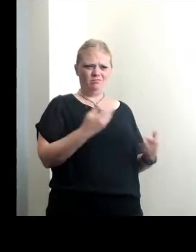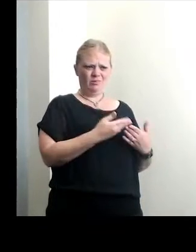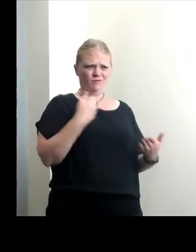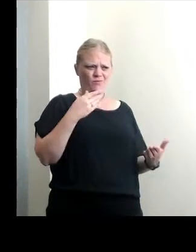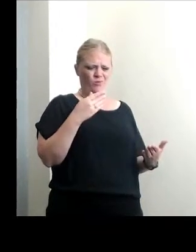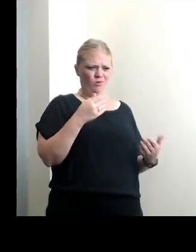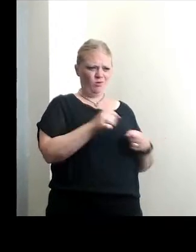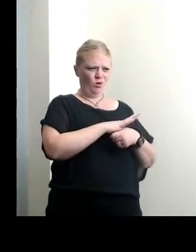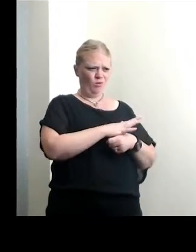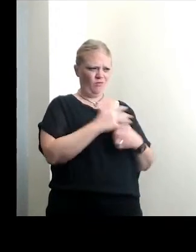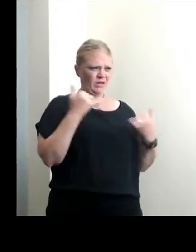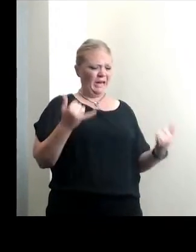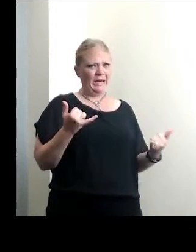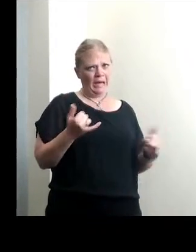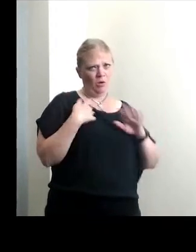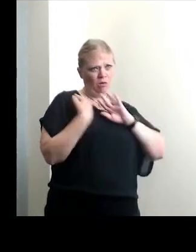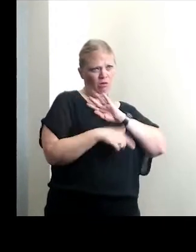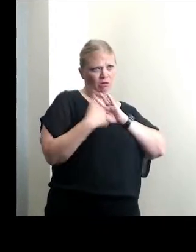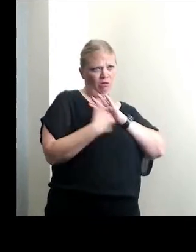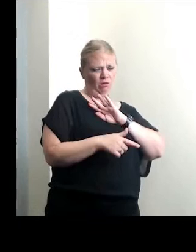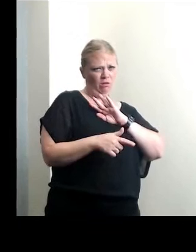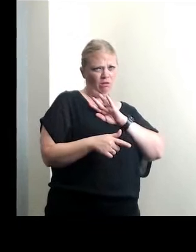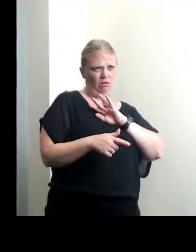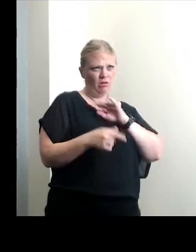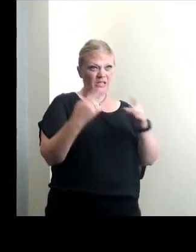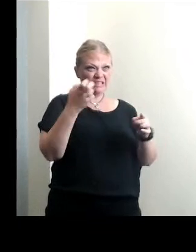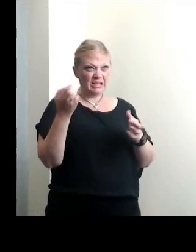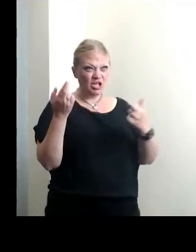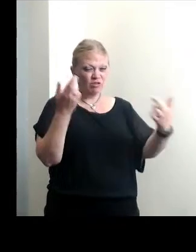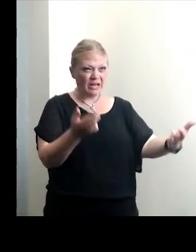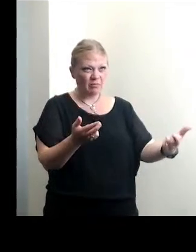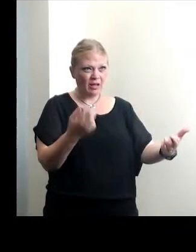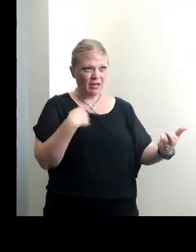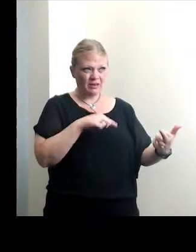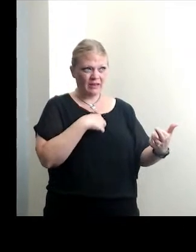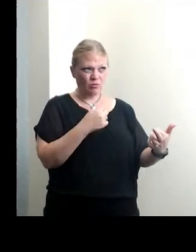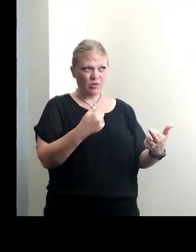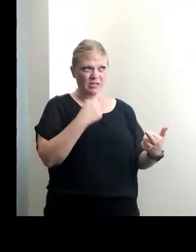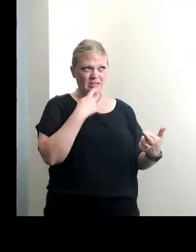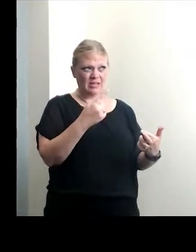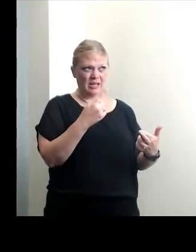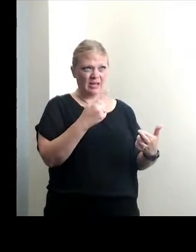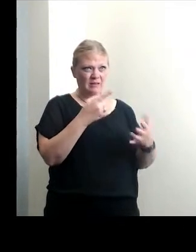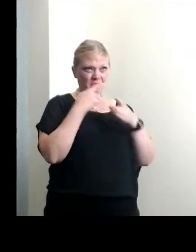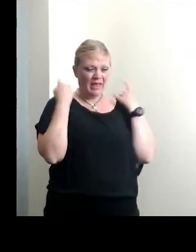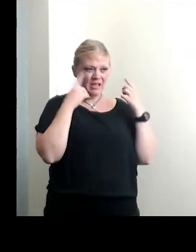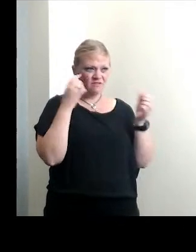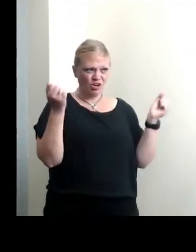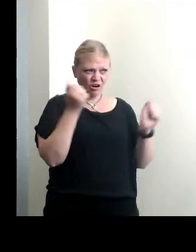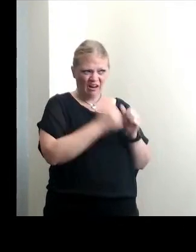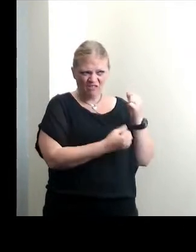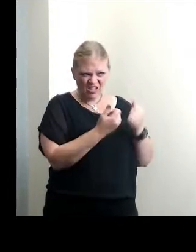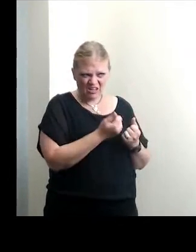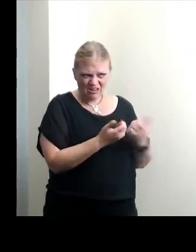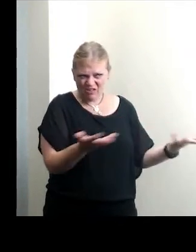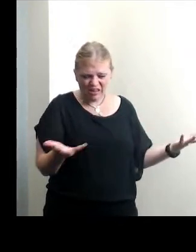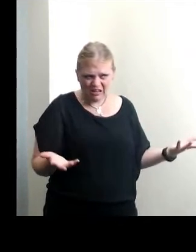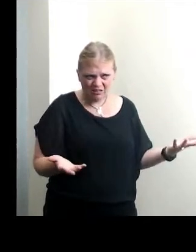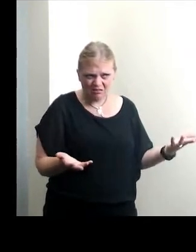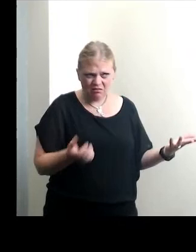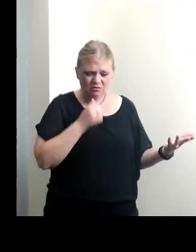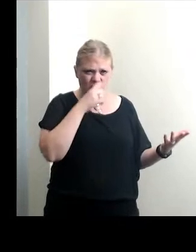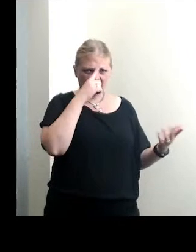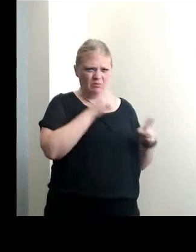he's critical. I don't know, is he recommending that we impose it for everything? I don't think he is. It's